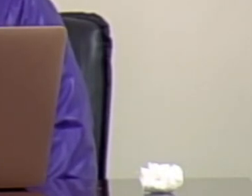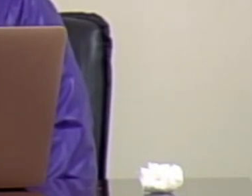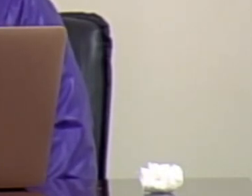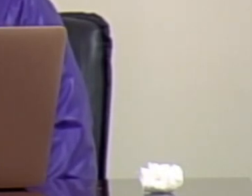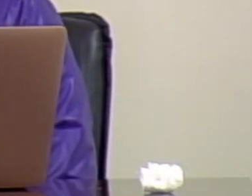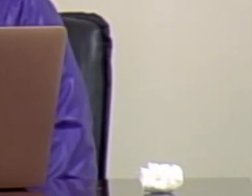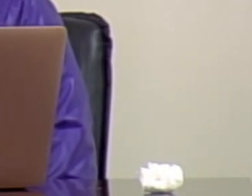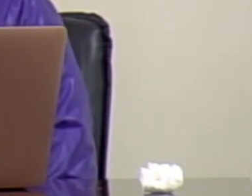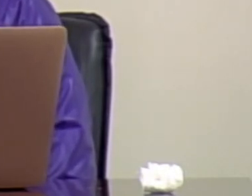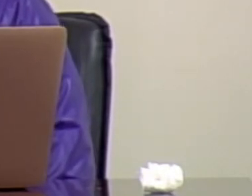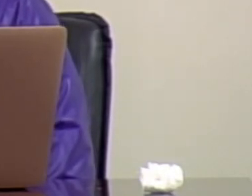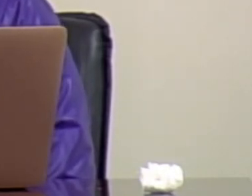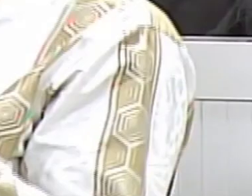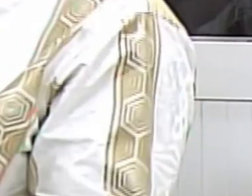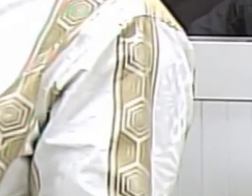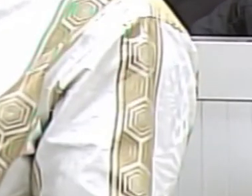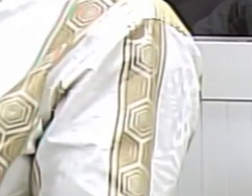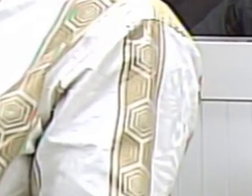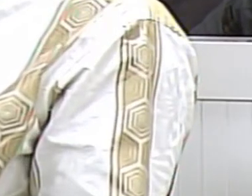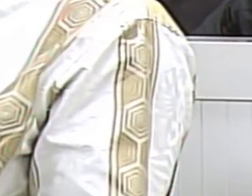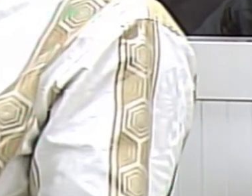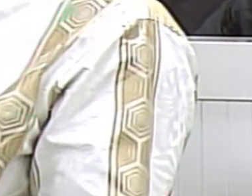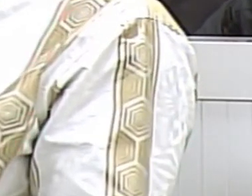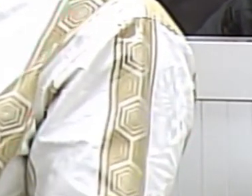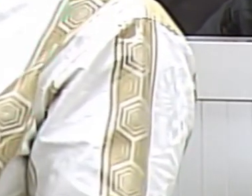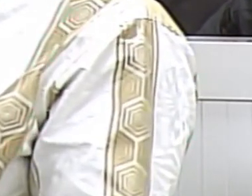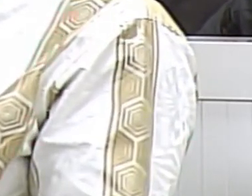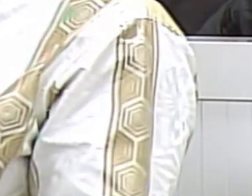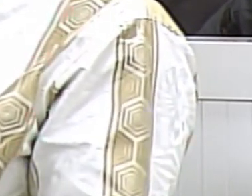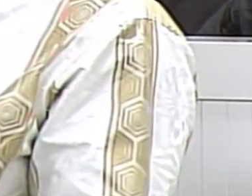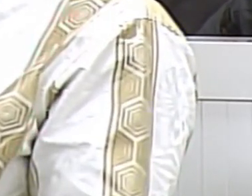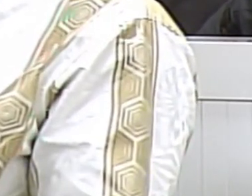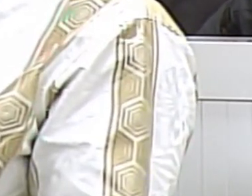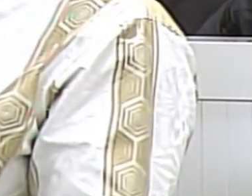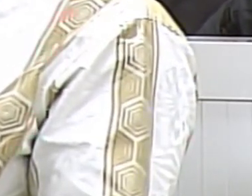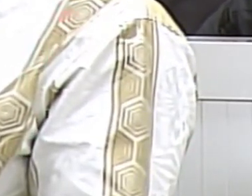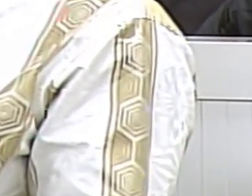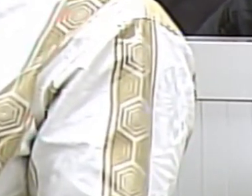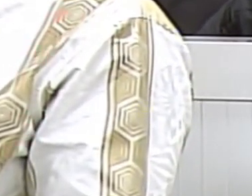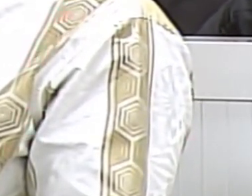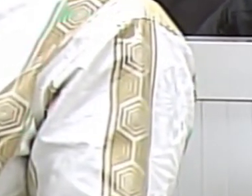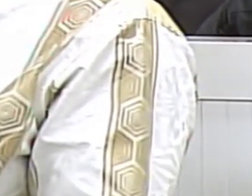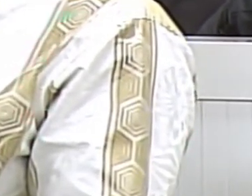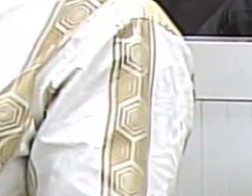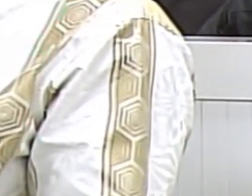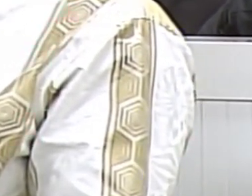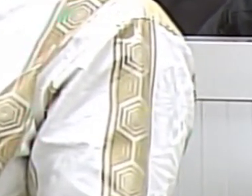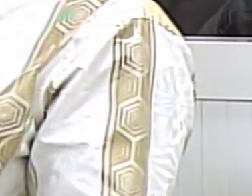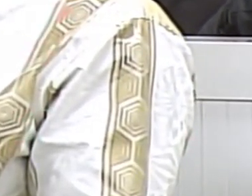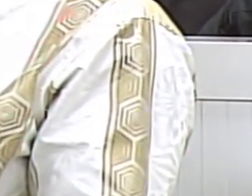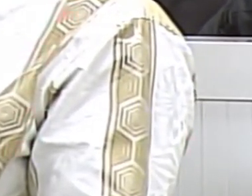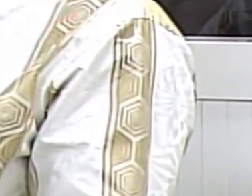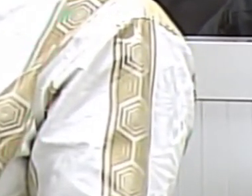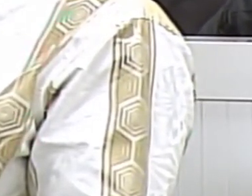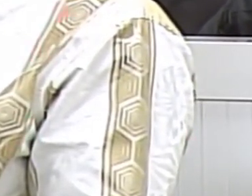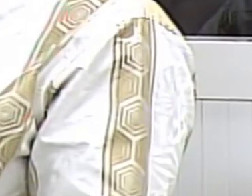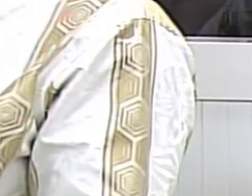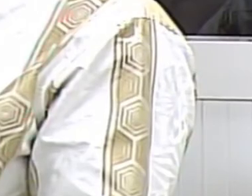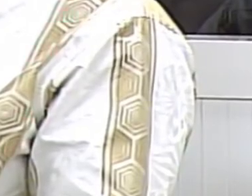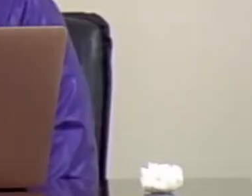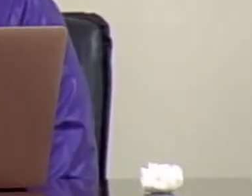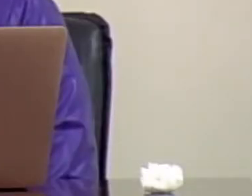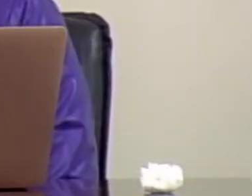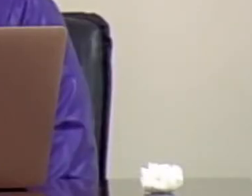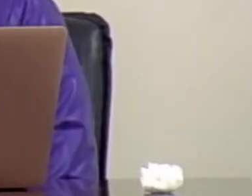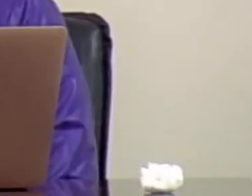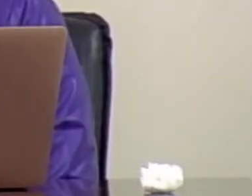are referring to? Ngi melni dal fi nga wax nonu fofu la ñu oyé tamit di security wing. Yes. Wow, fofu la. Thank you.